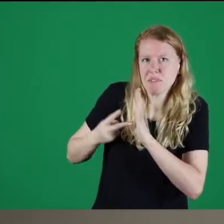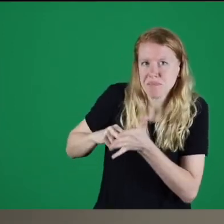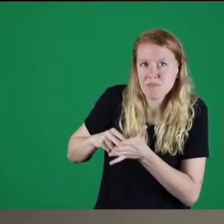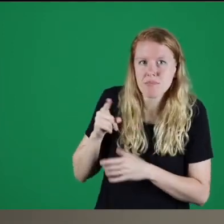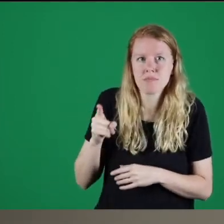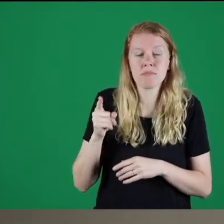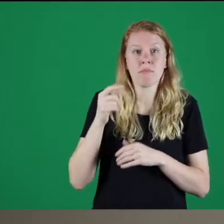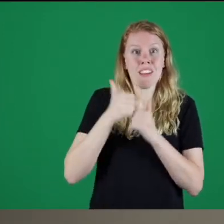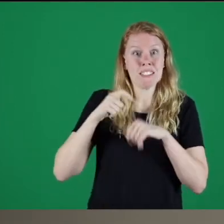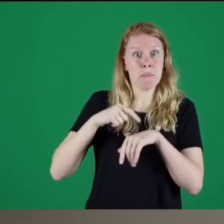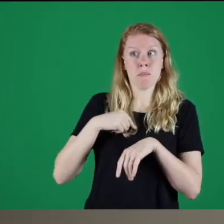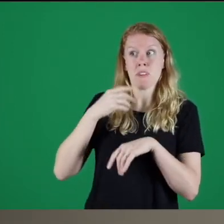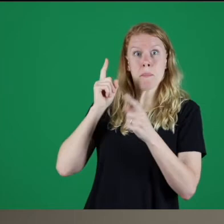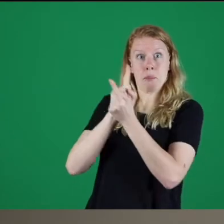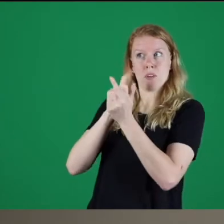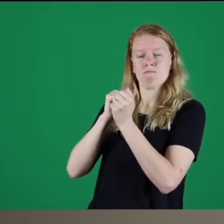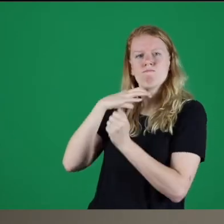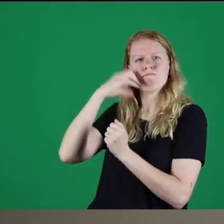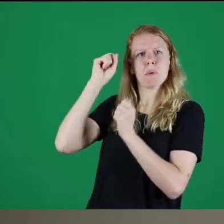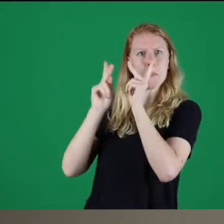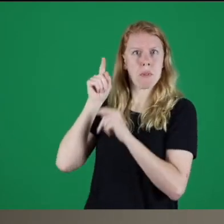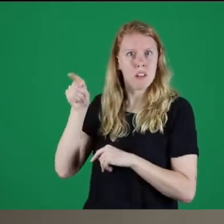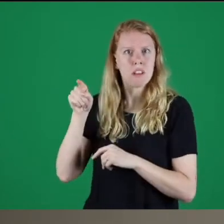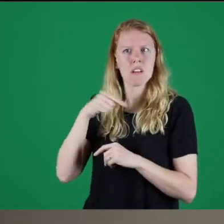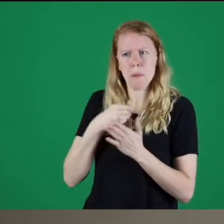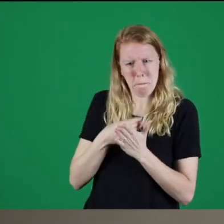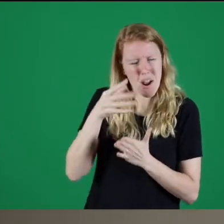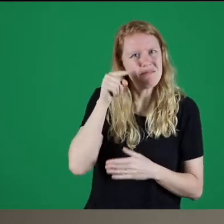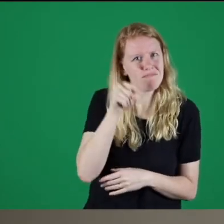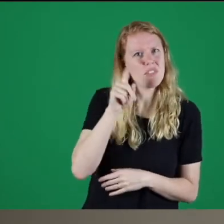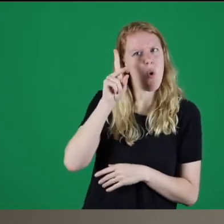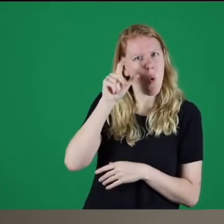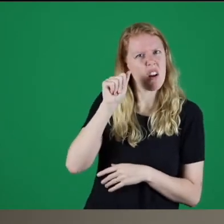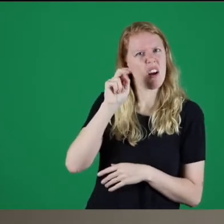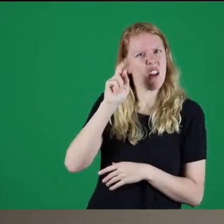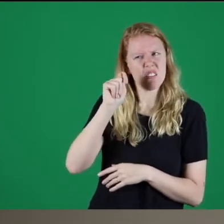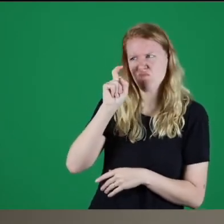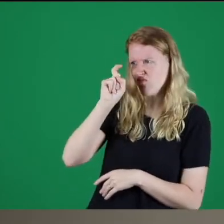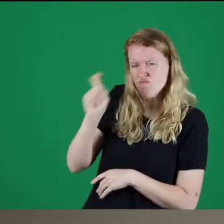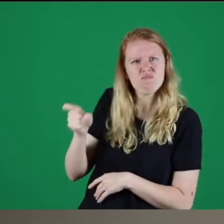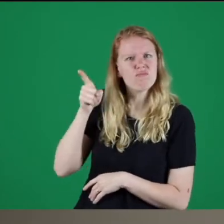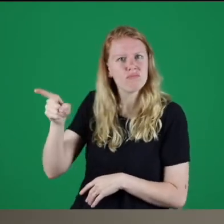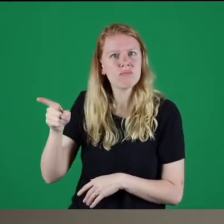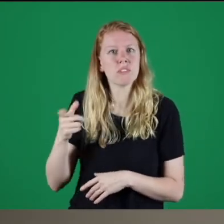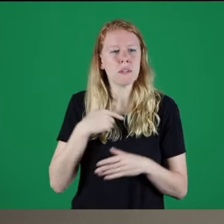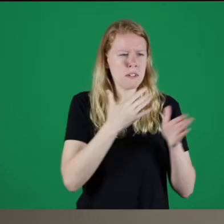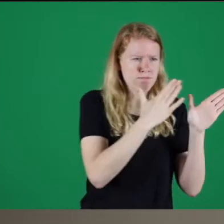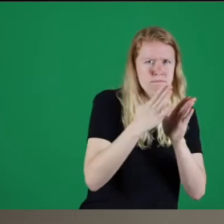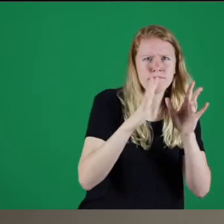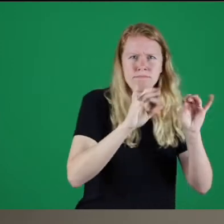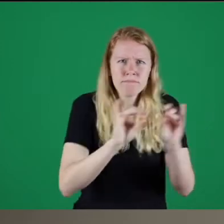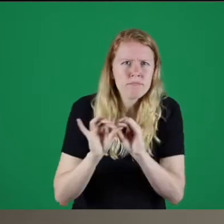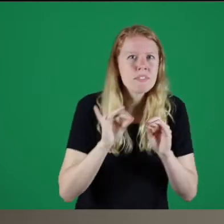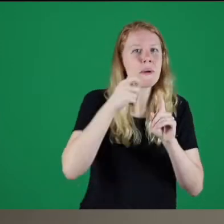nuts. Now, I purchased kola nuts. I put them in bananas. I went through everything to prepare for the ritual to meet my elder